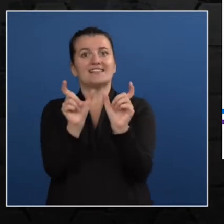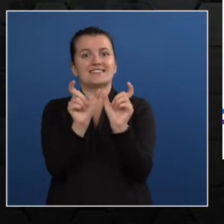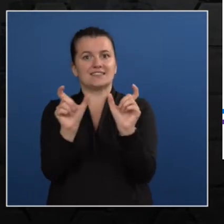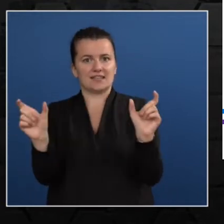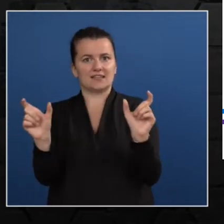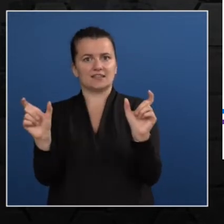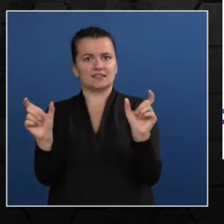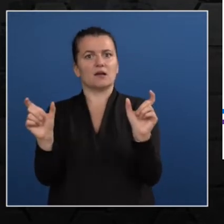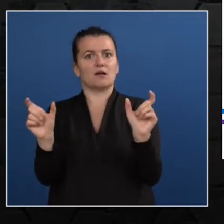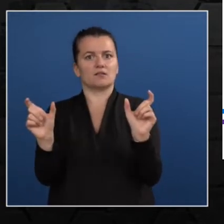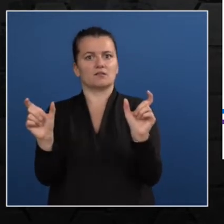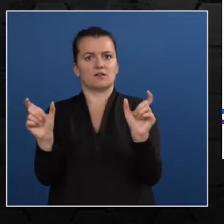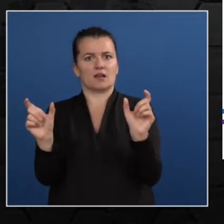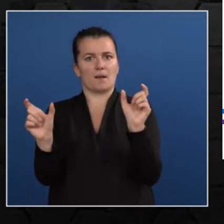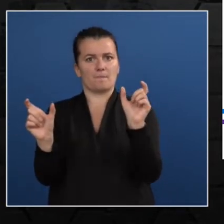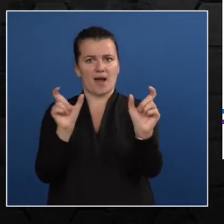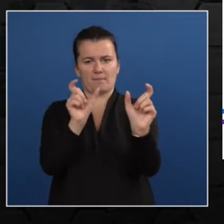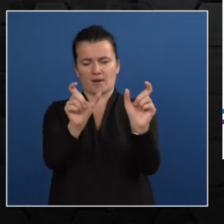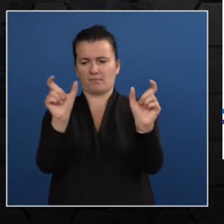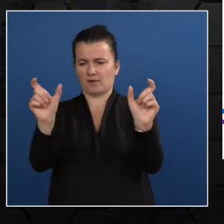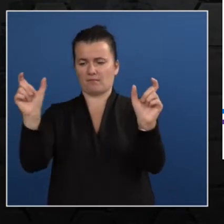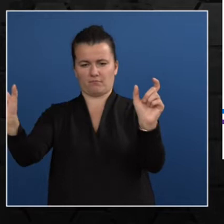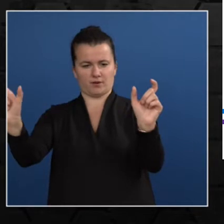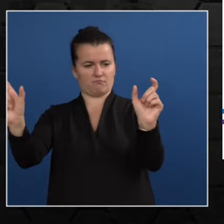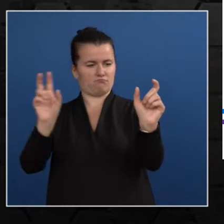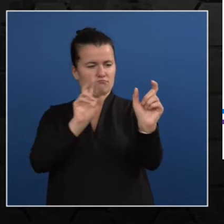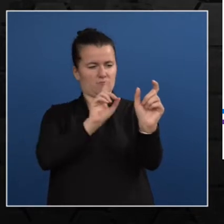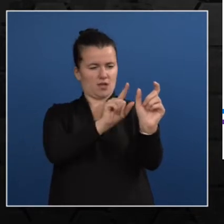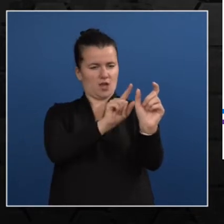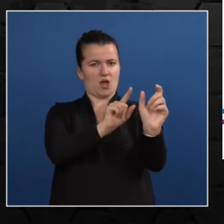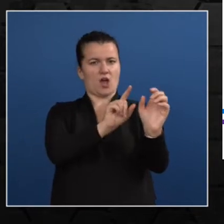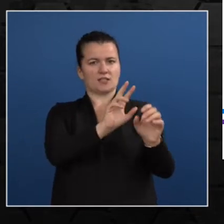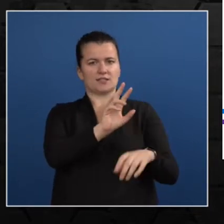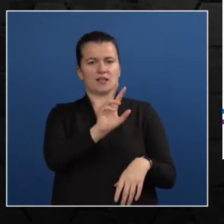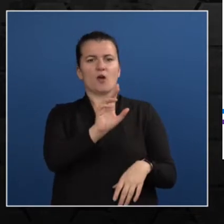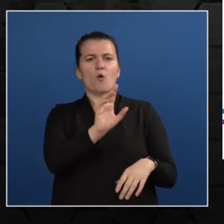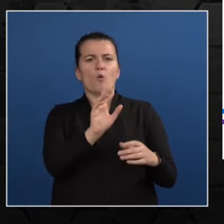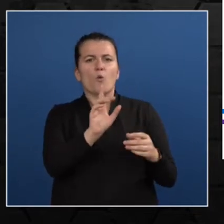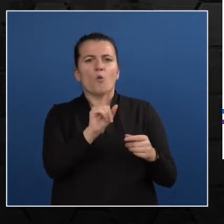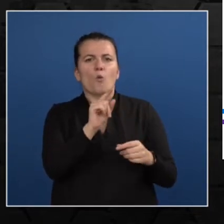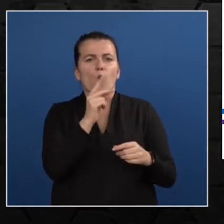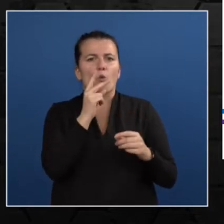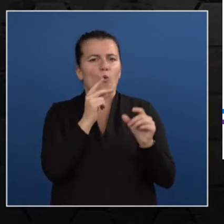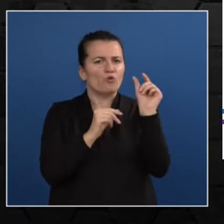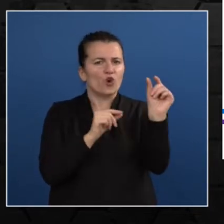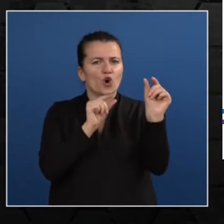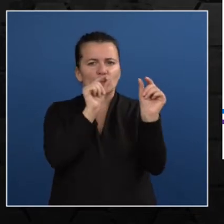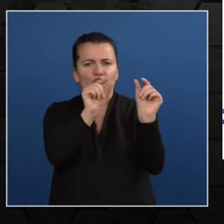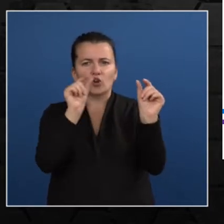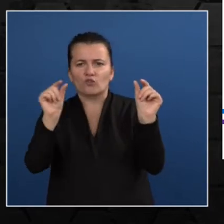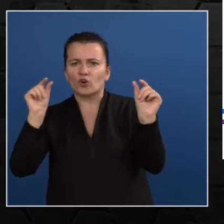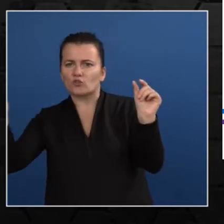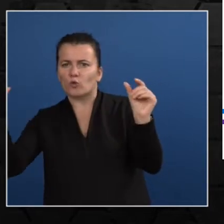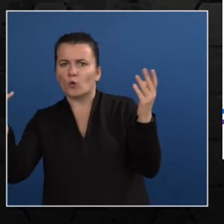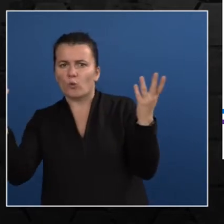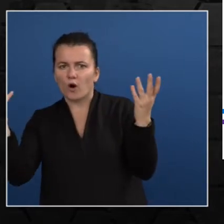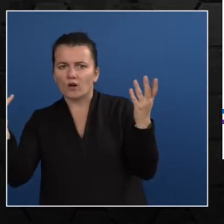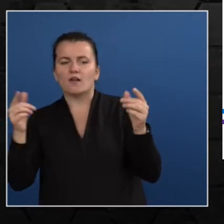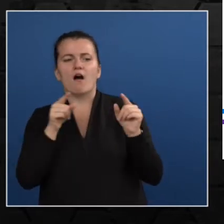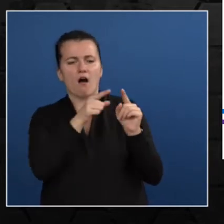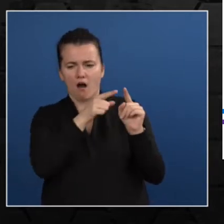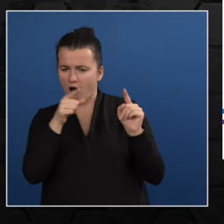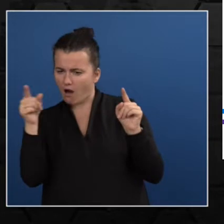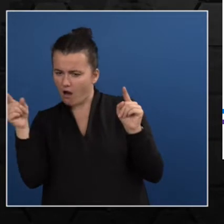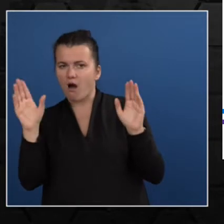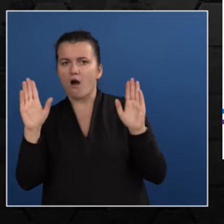uh, visualizes what word is dependent on which other word in that same sentence. You can